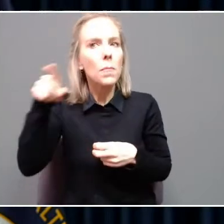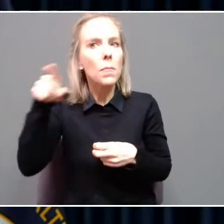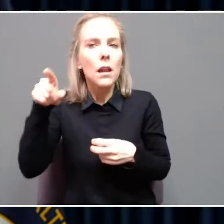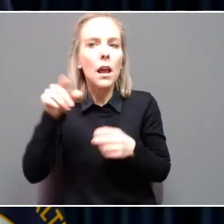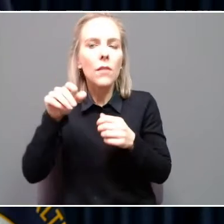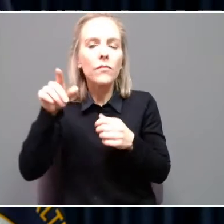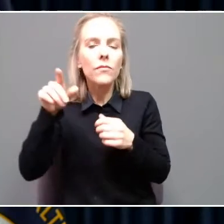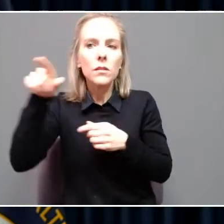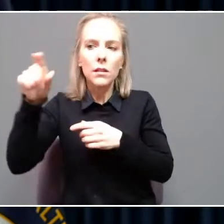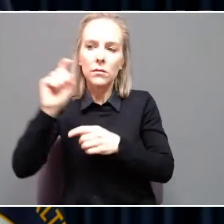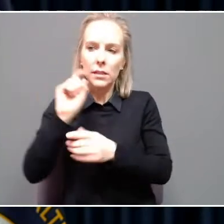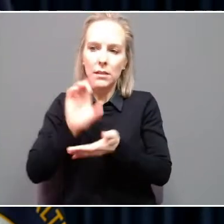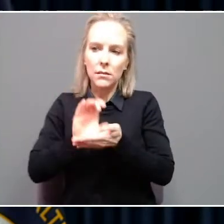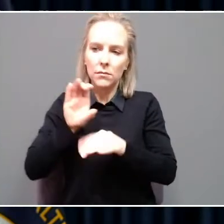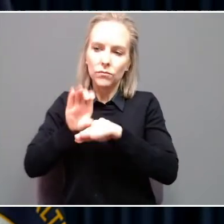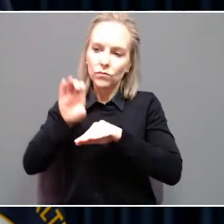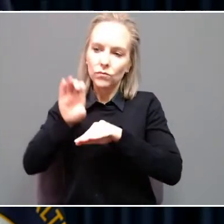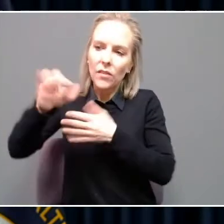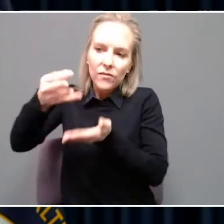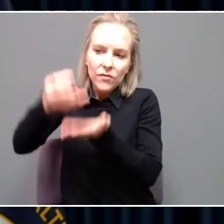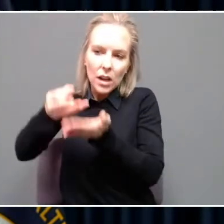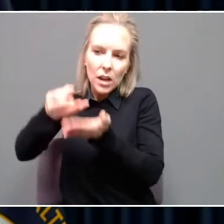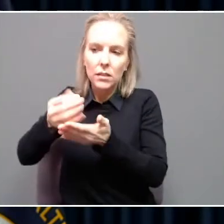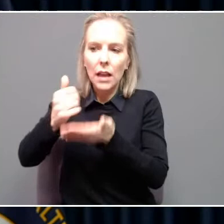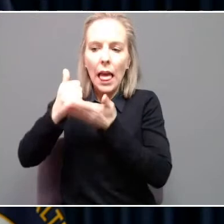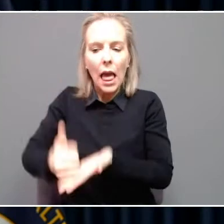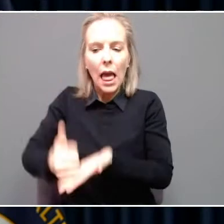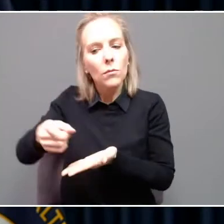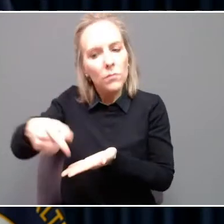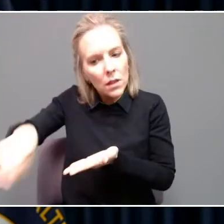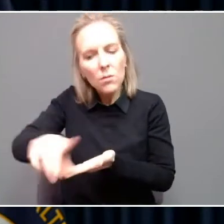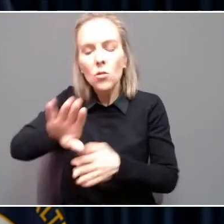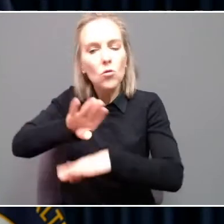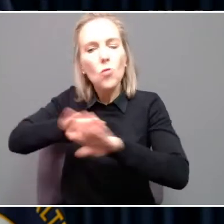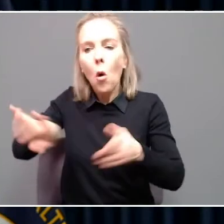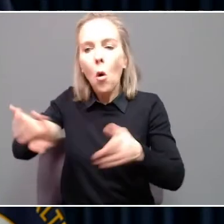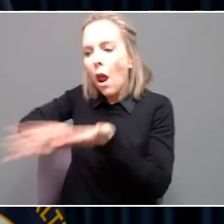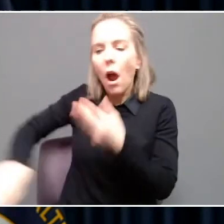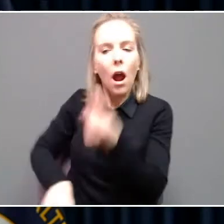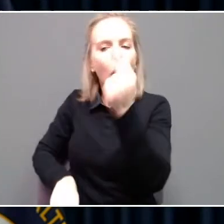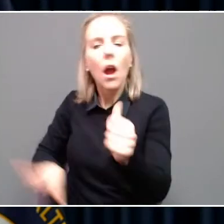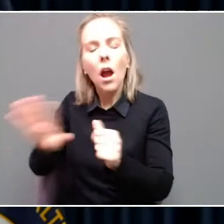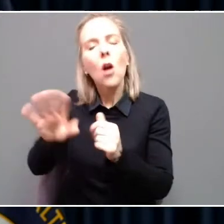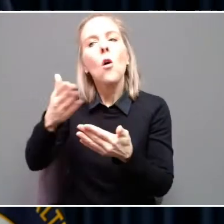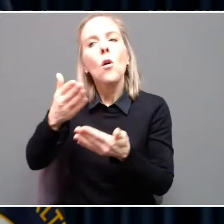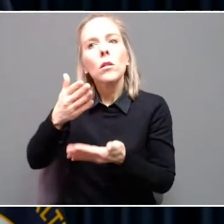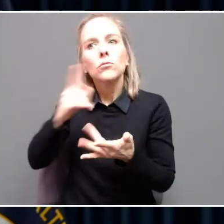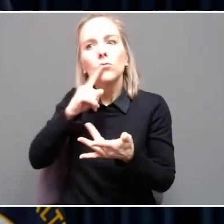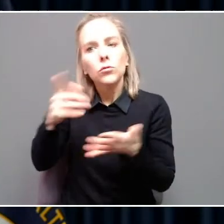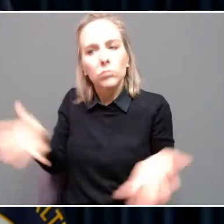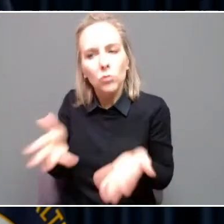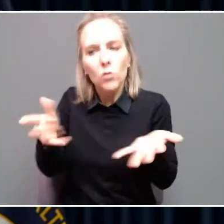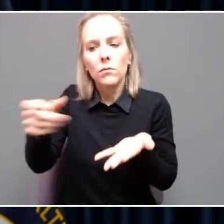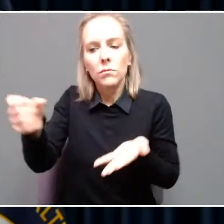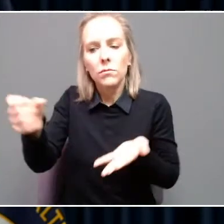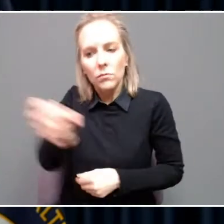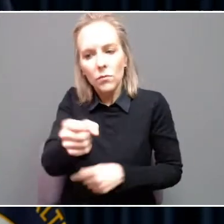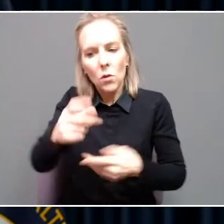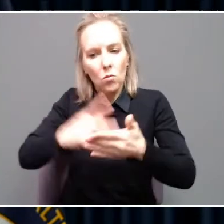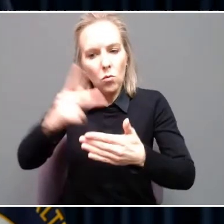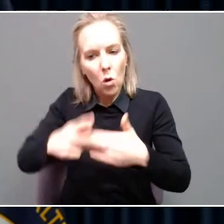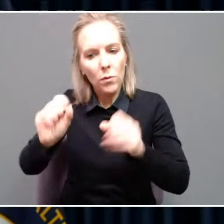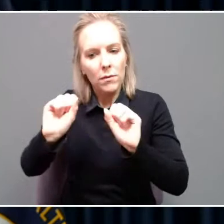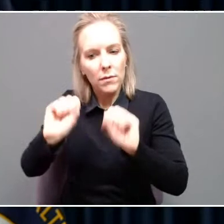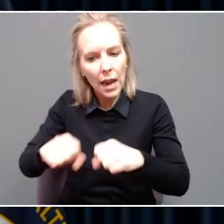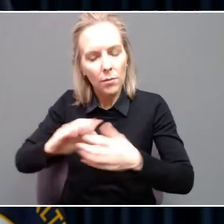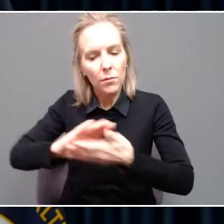help, not lay them off. Give them the opportunity to get better. And again, the earlier we can intervene,